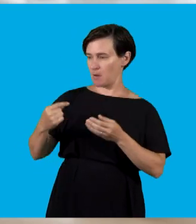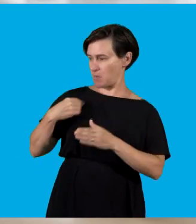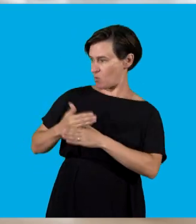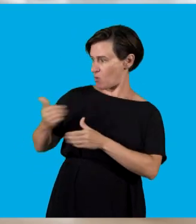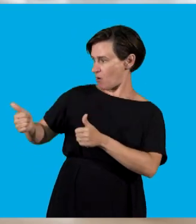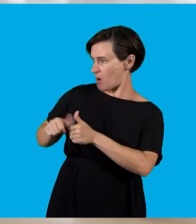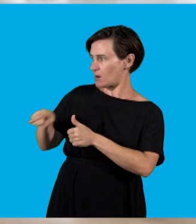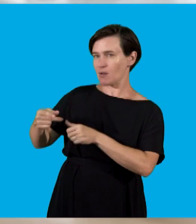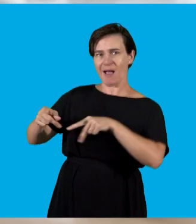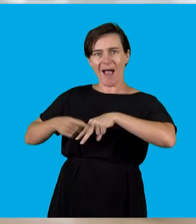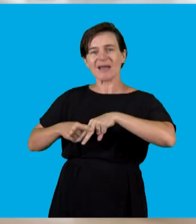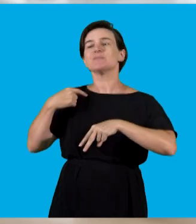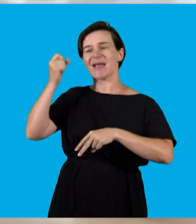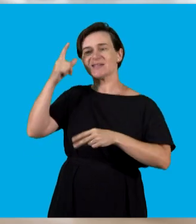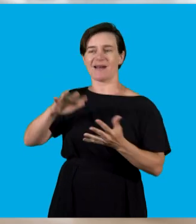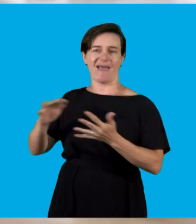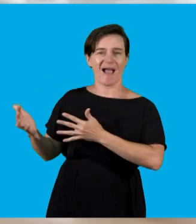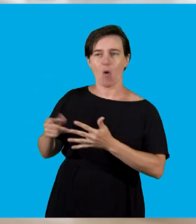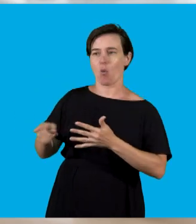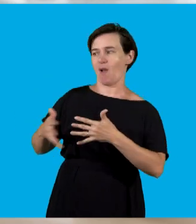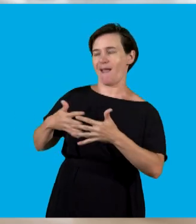have HIV or AIDS in the workplace.